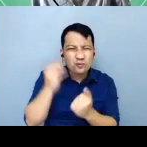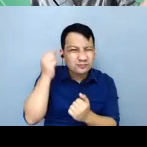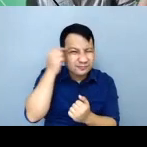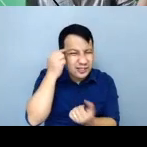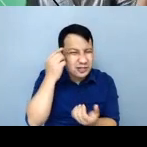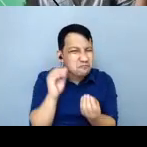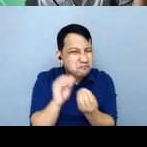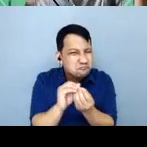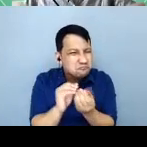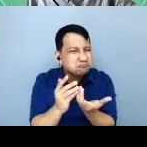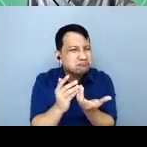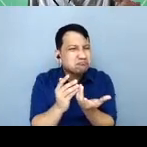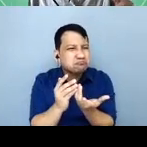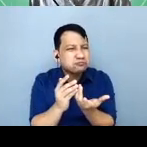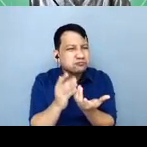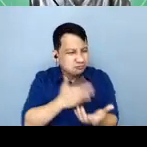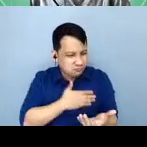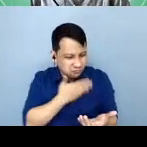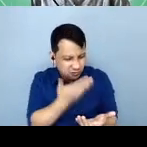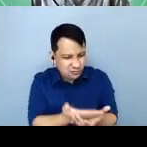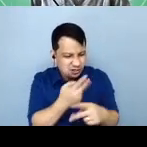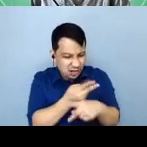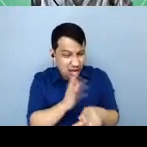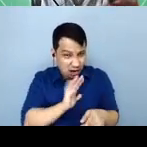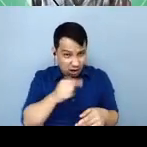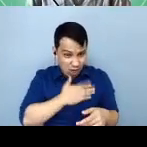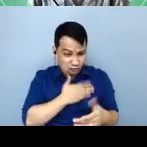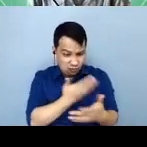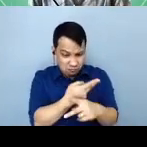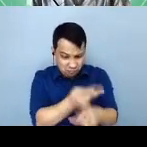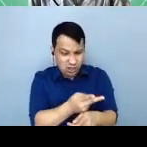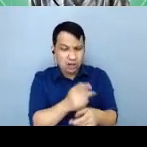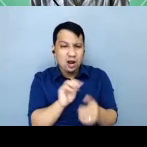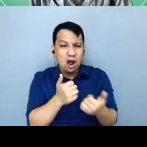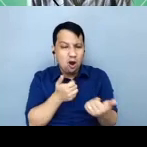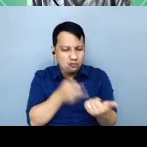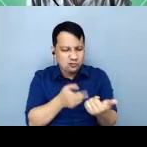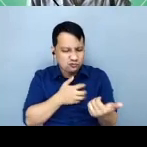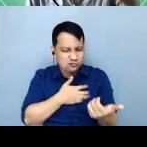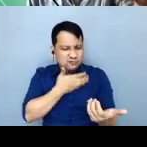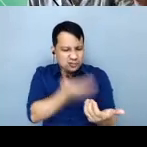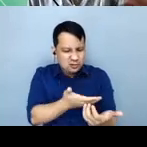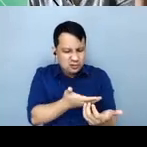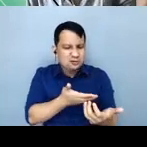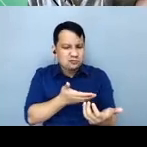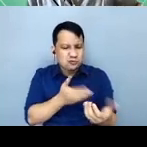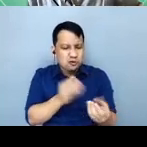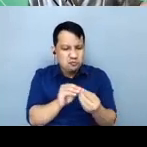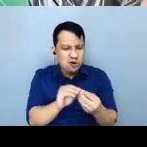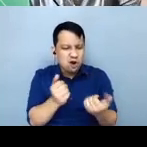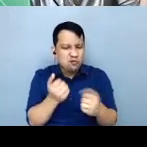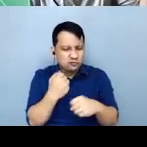which we put intention into our products and in the way that they are developed. As I said from the